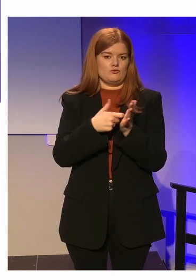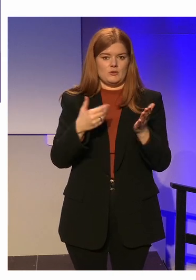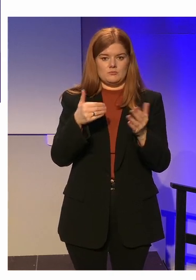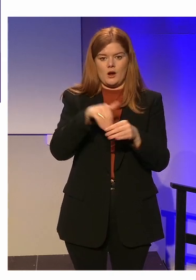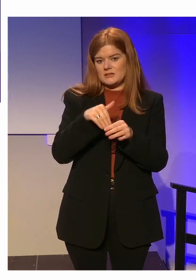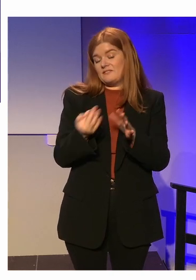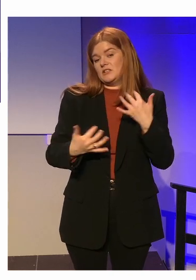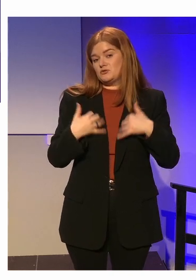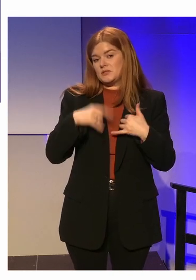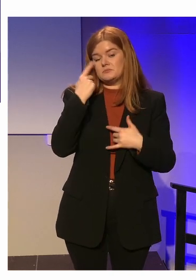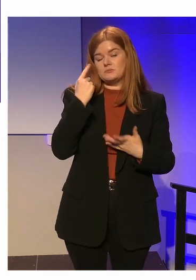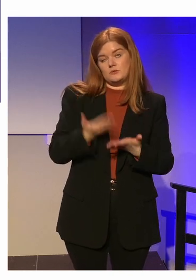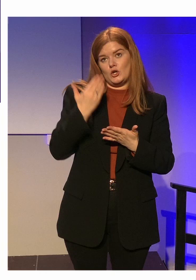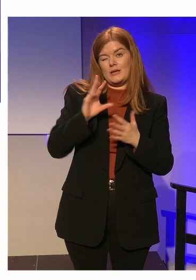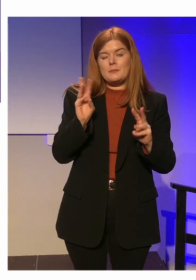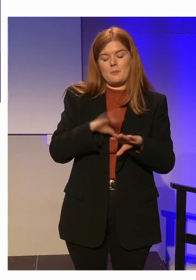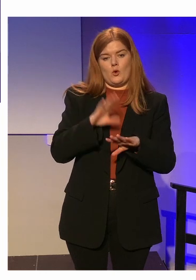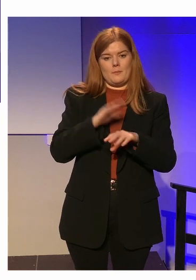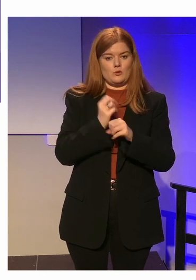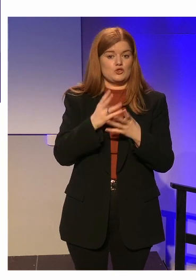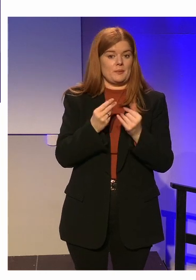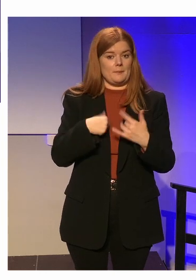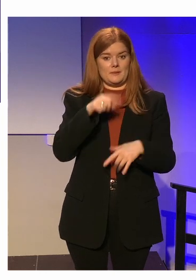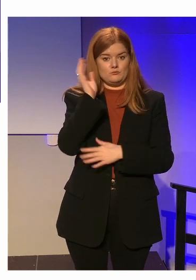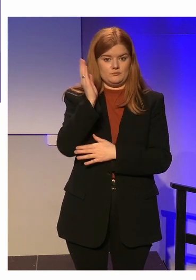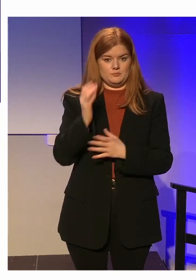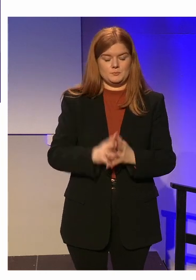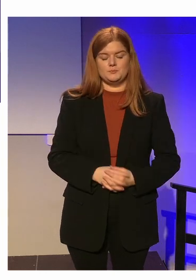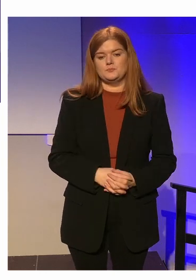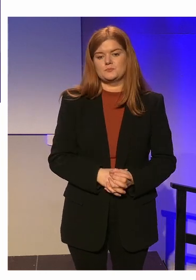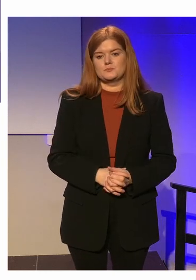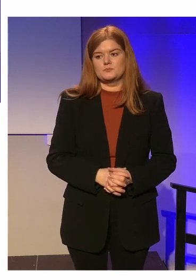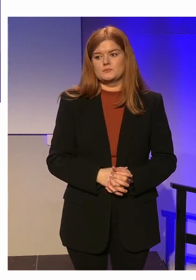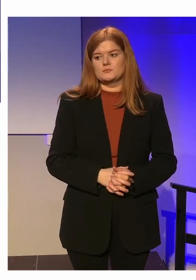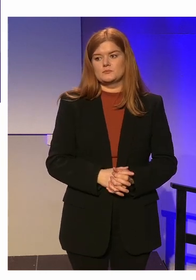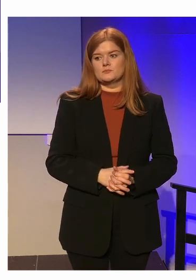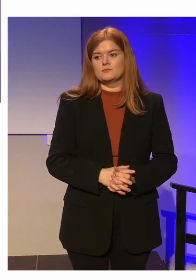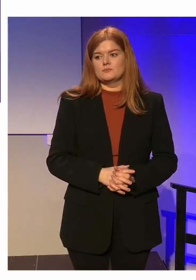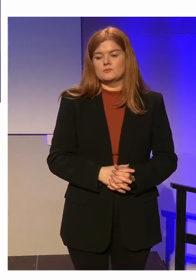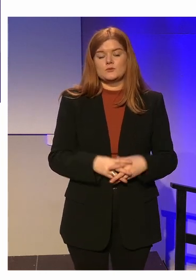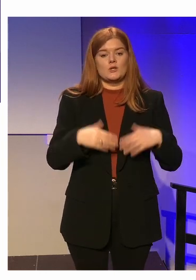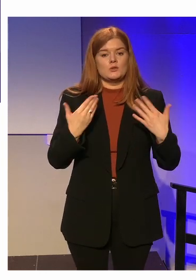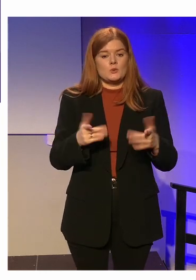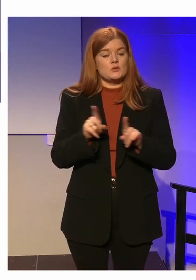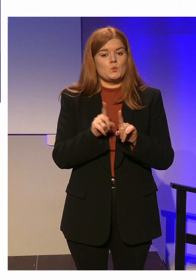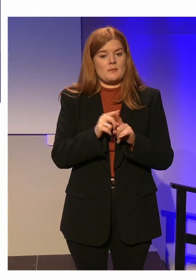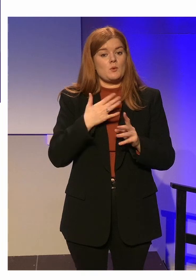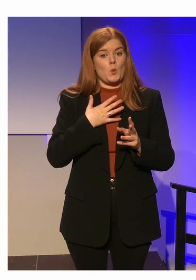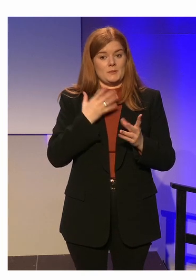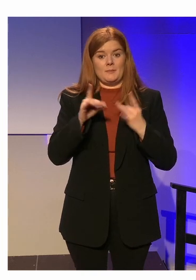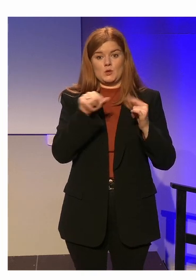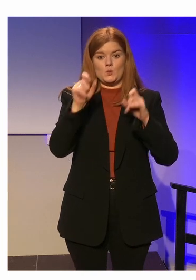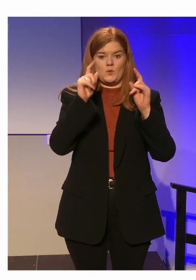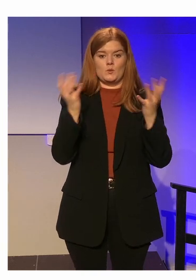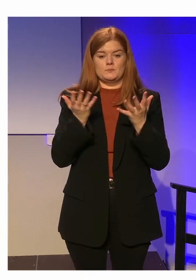you're interested in learning a little bit more about something that I'm presenting. So I wanted to also make note